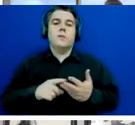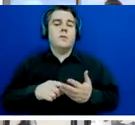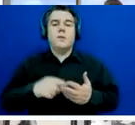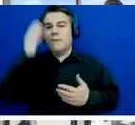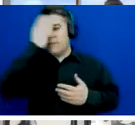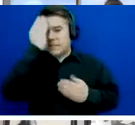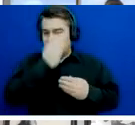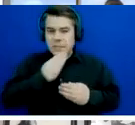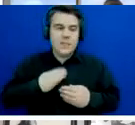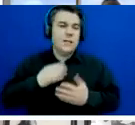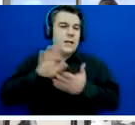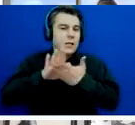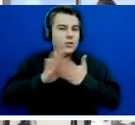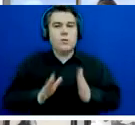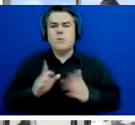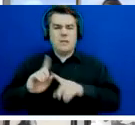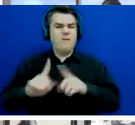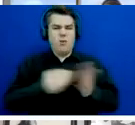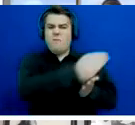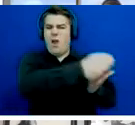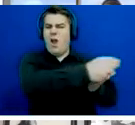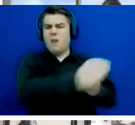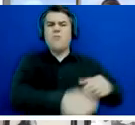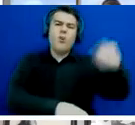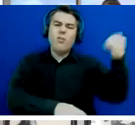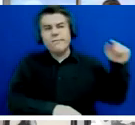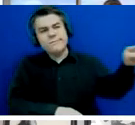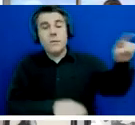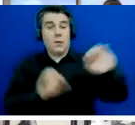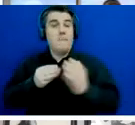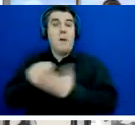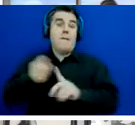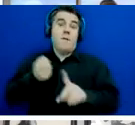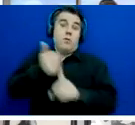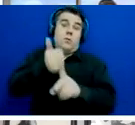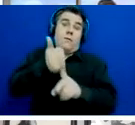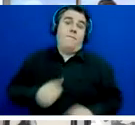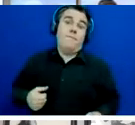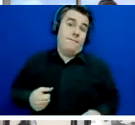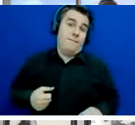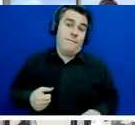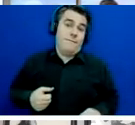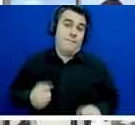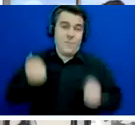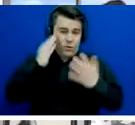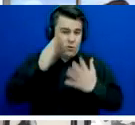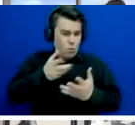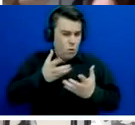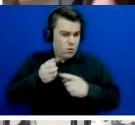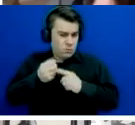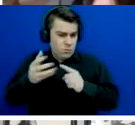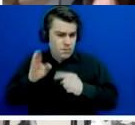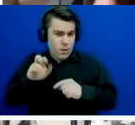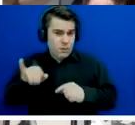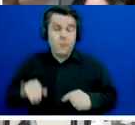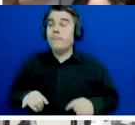cleansers. Imagine all those things you buy from somebody else that you can buy from yourself. I don't know if you wanted to touch on that a little bit, Barry.